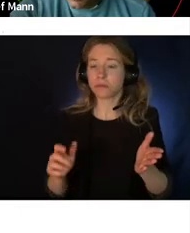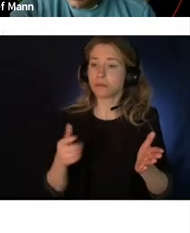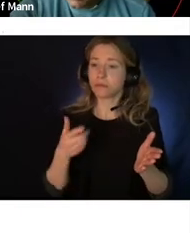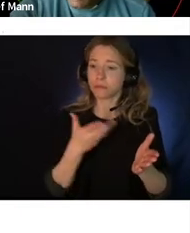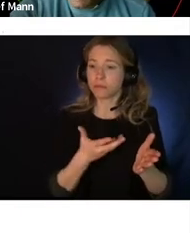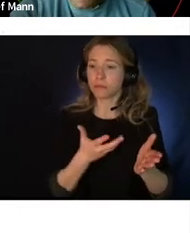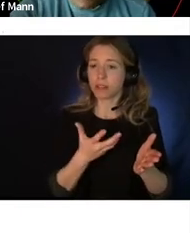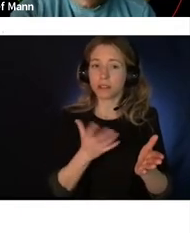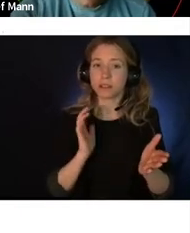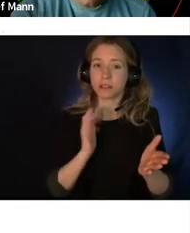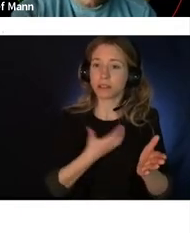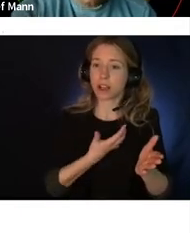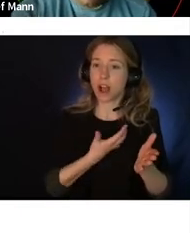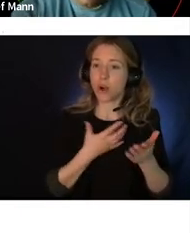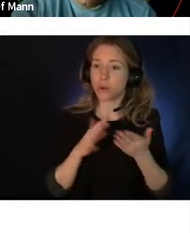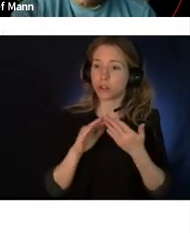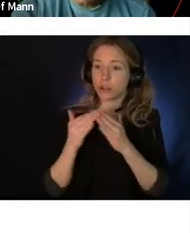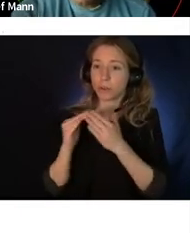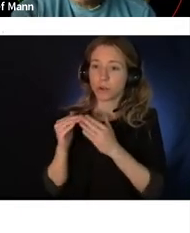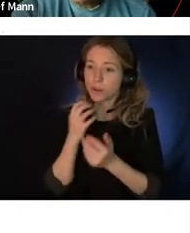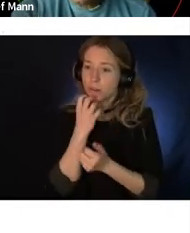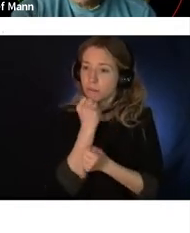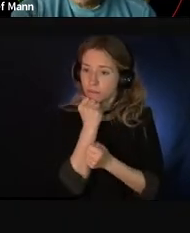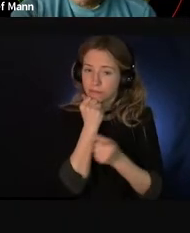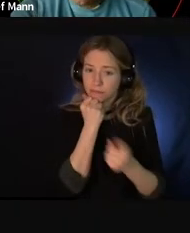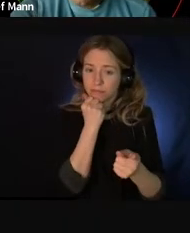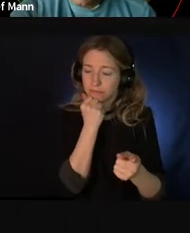occurred twice. Next page.